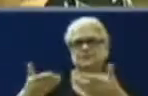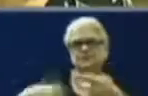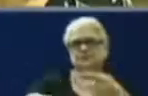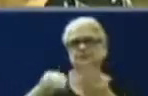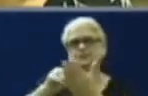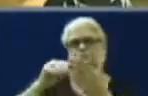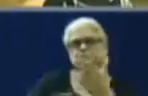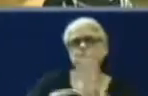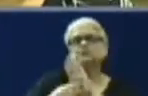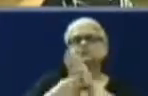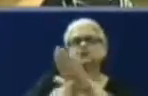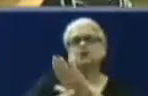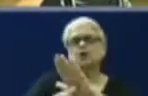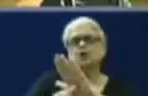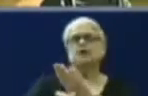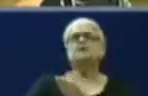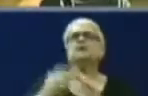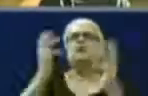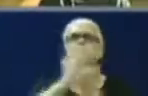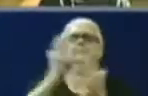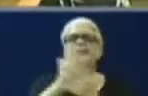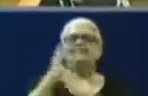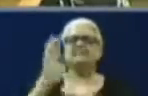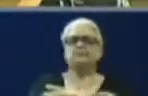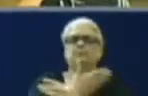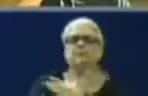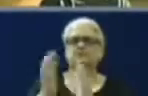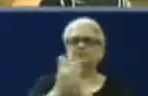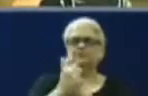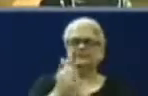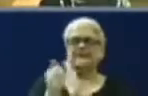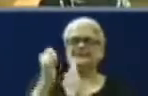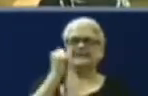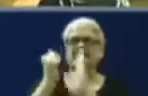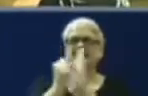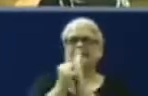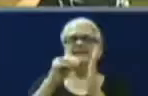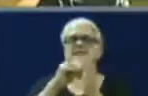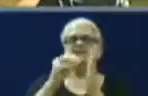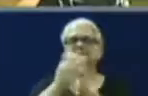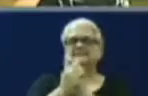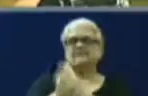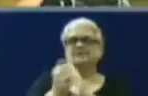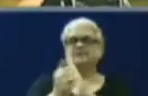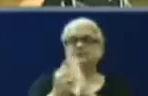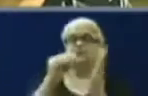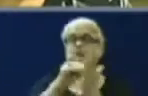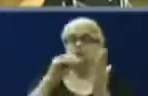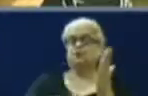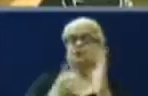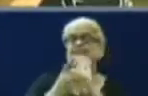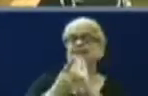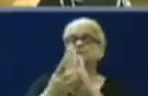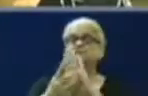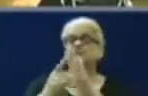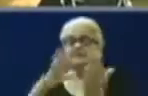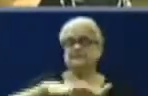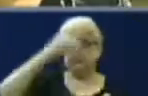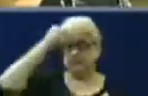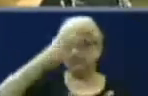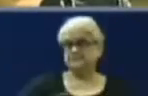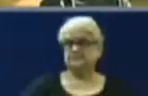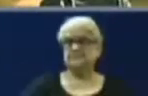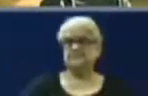their outstanding musical talents and academic skills through student demonstrations of learning. We